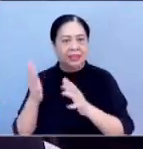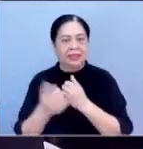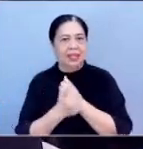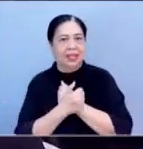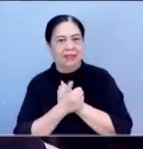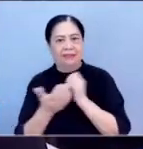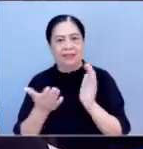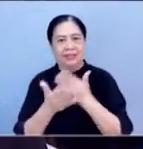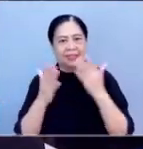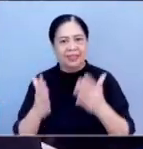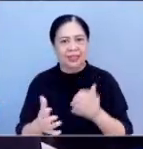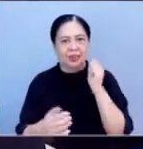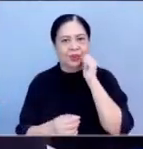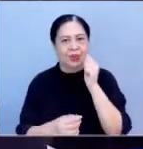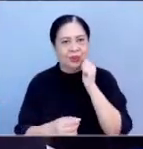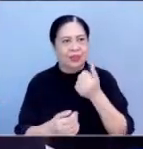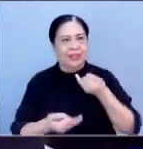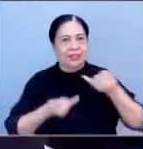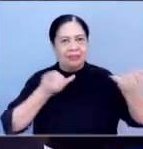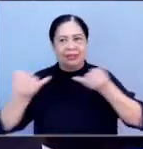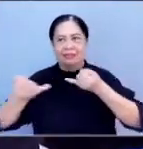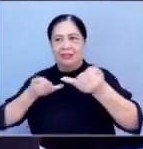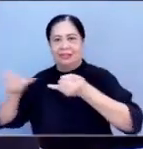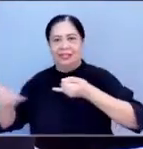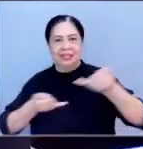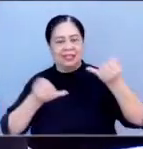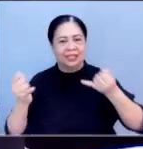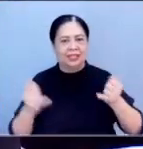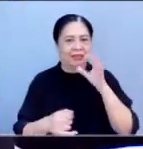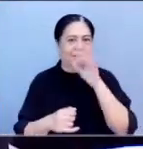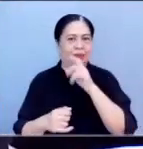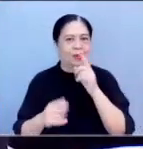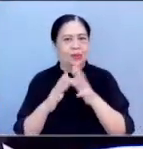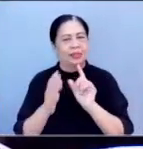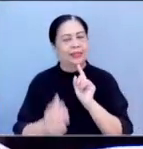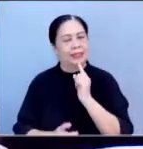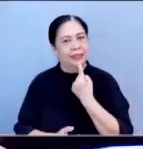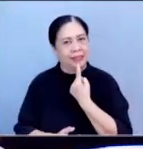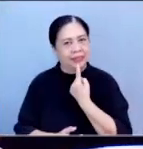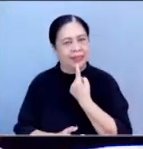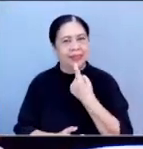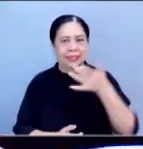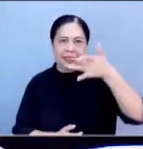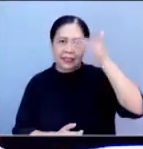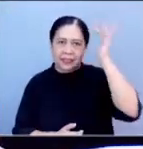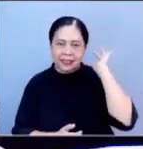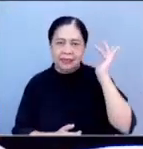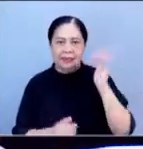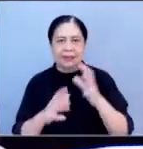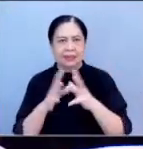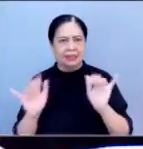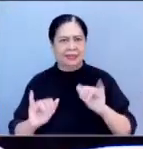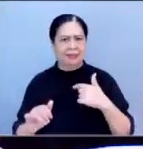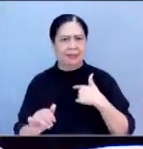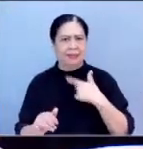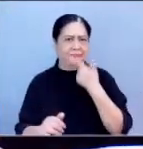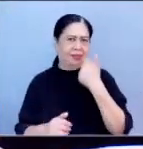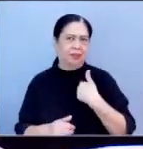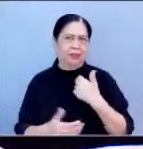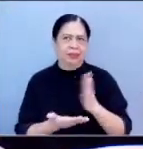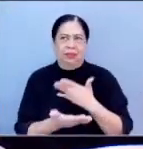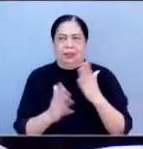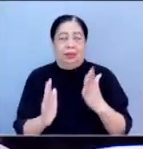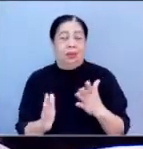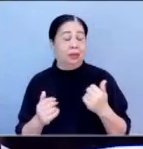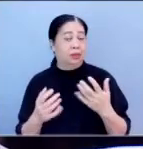balladeers. And so I've always gotten invited. And Filipinos are so sincere and so sensitive. And they're a lot like me because I'm an artist. And it's like,